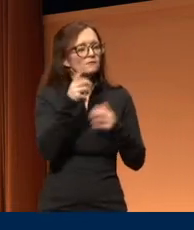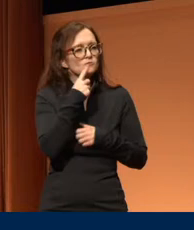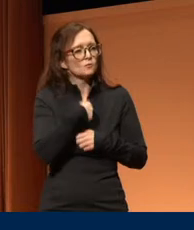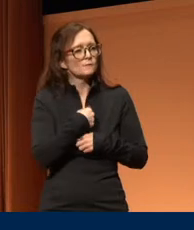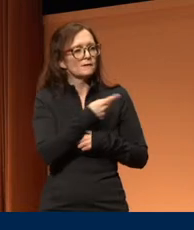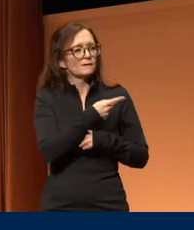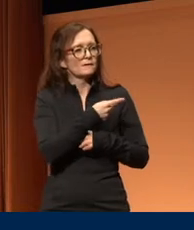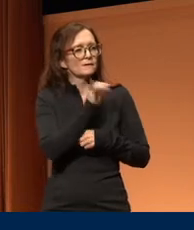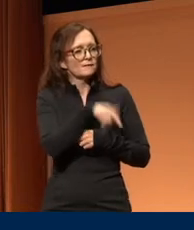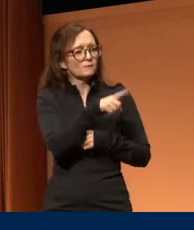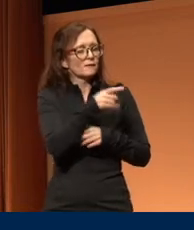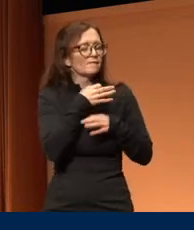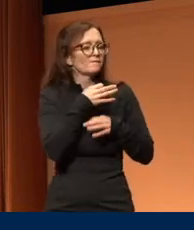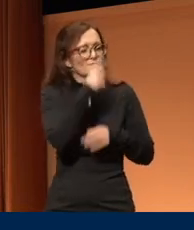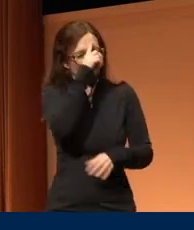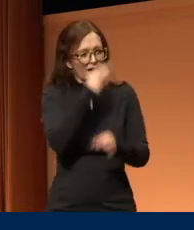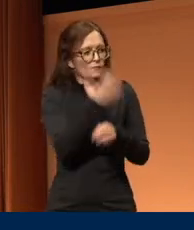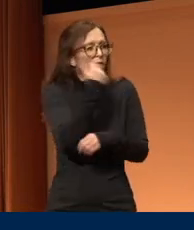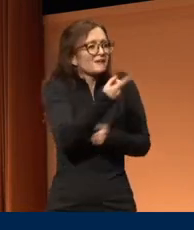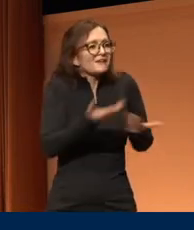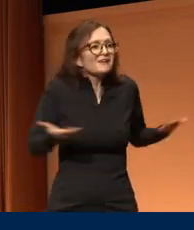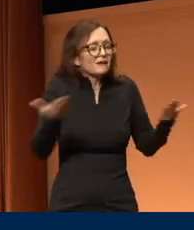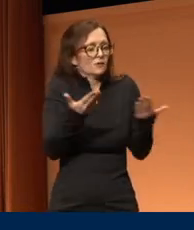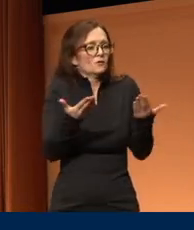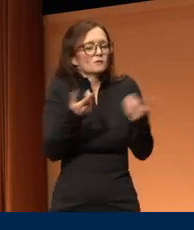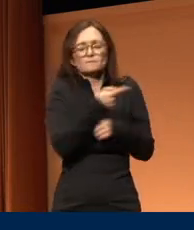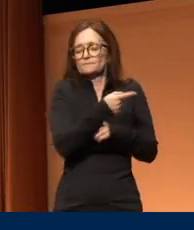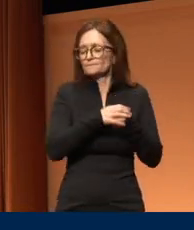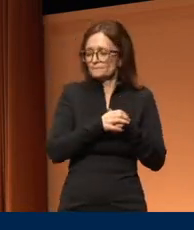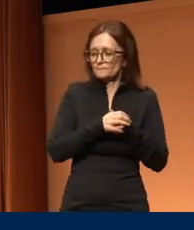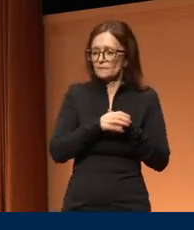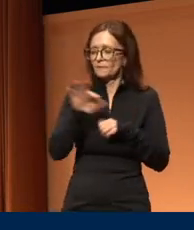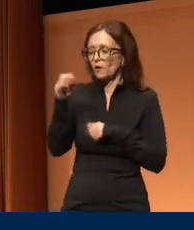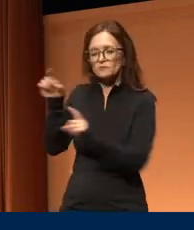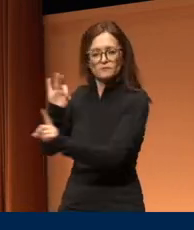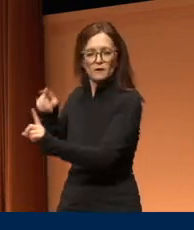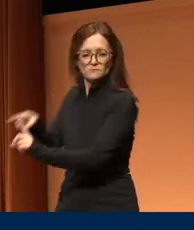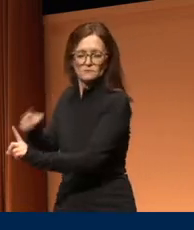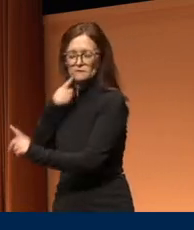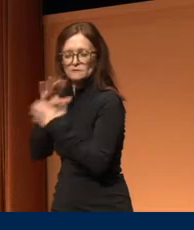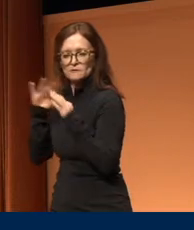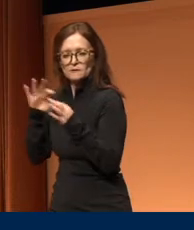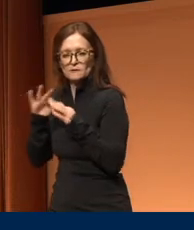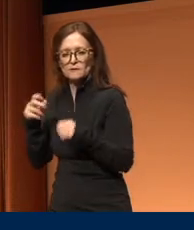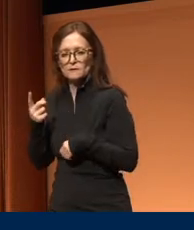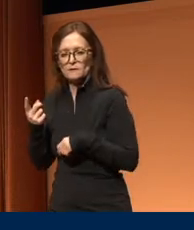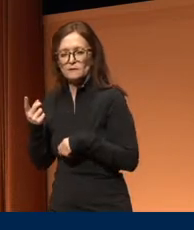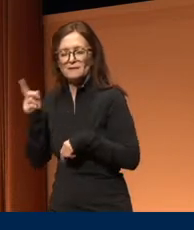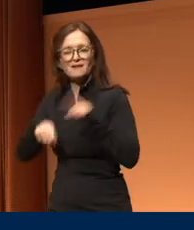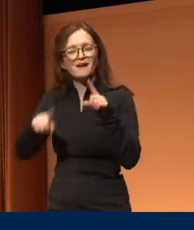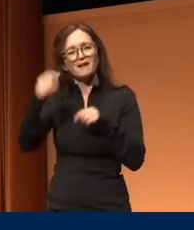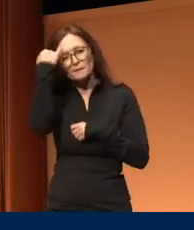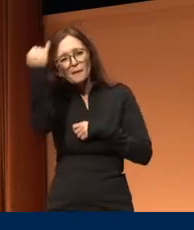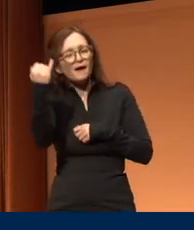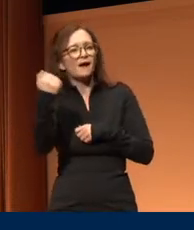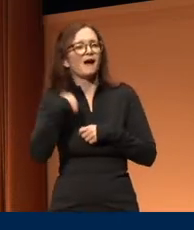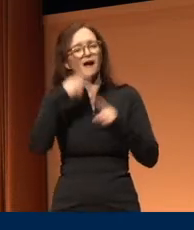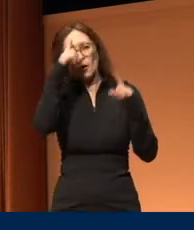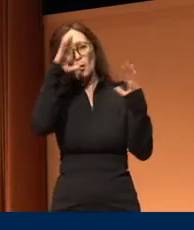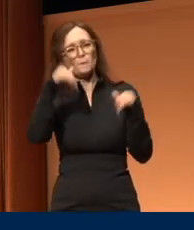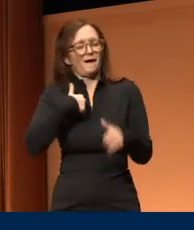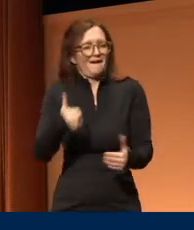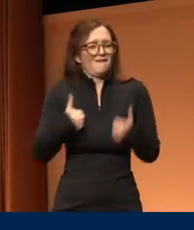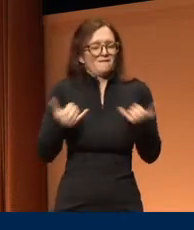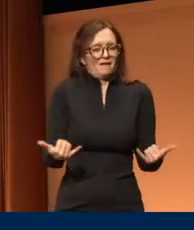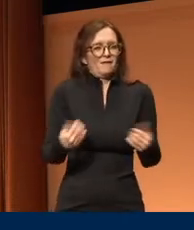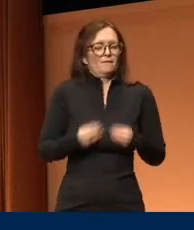face, "That's why I'm here." Meanwhile, Francois softly said, "You can't imagine the hope I have."